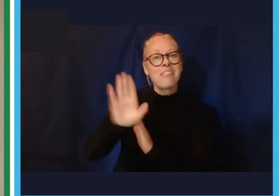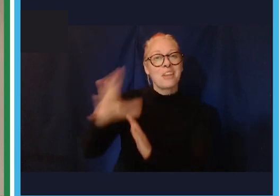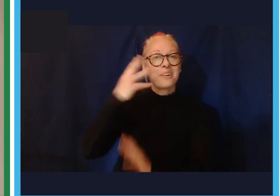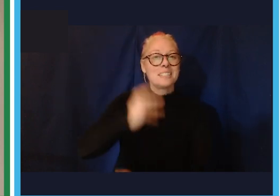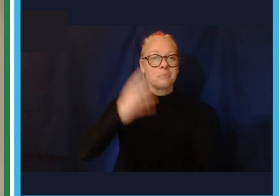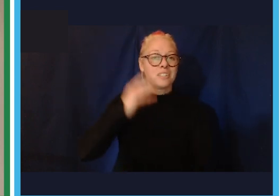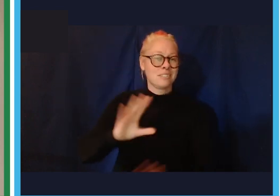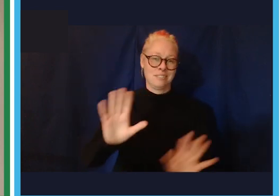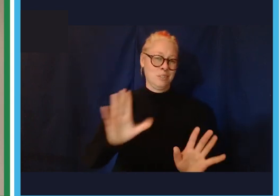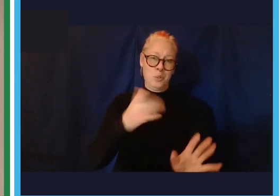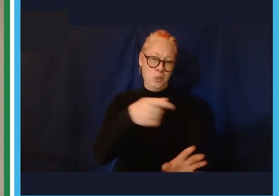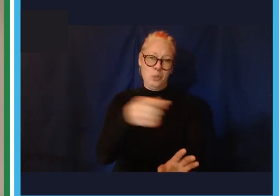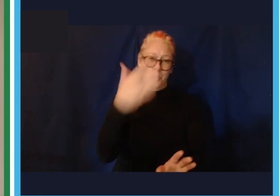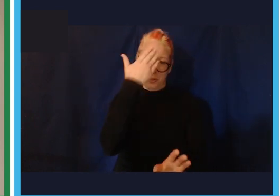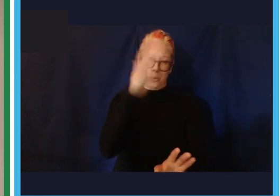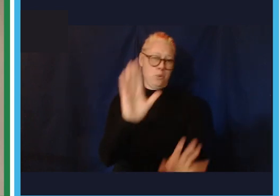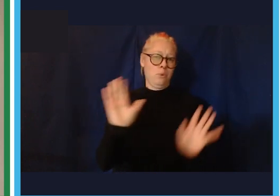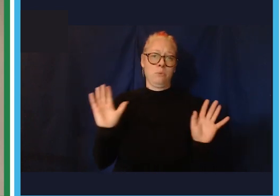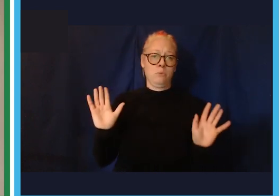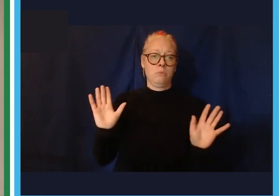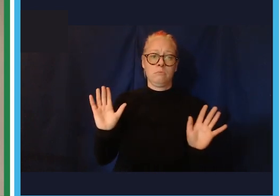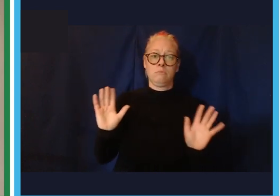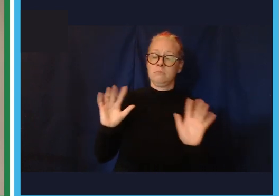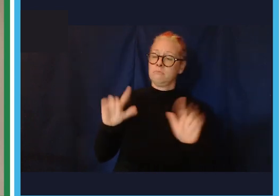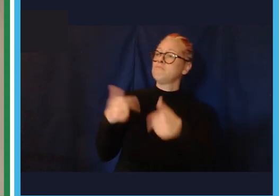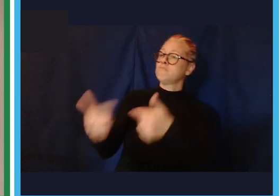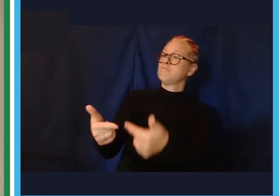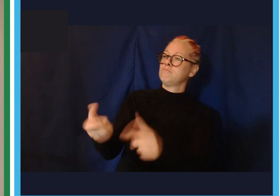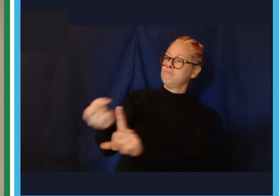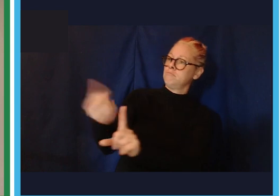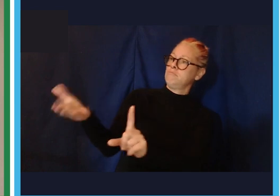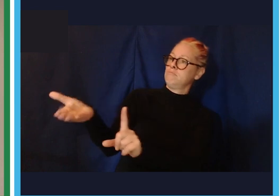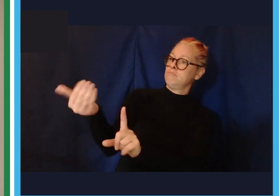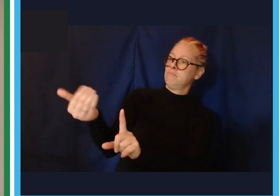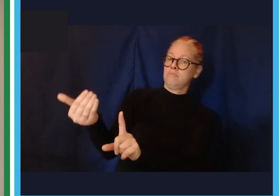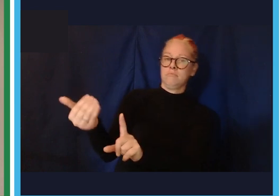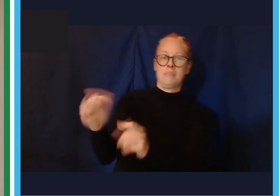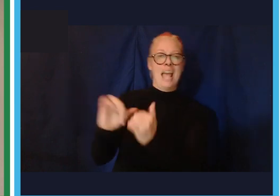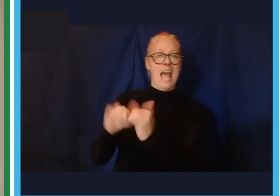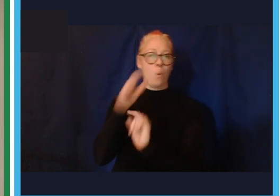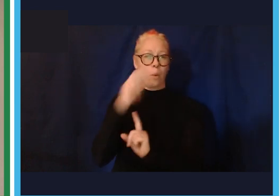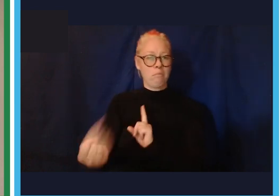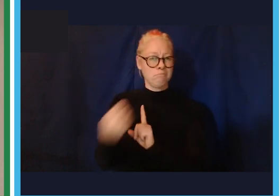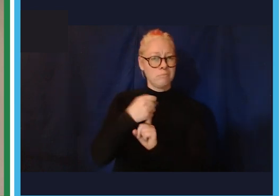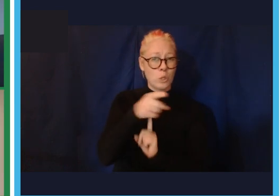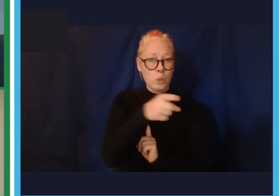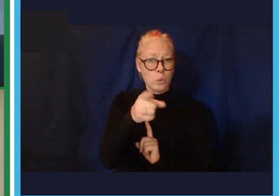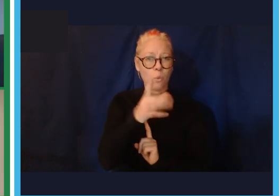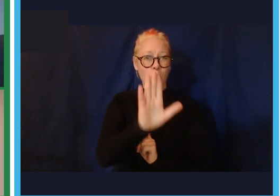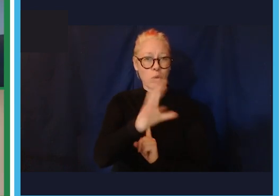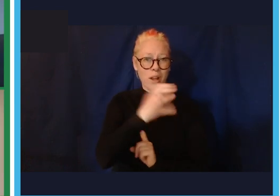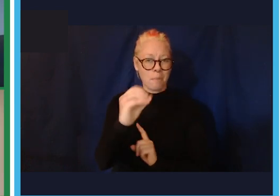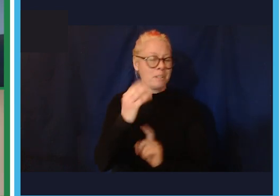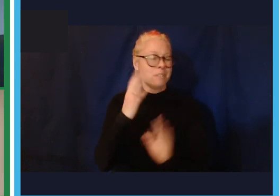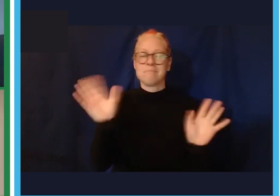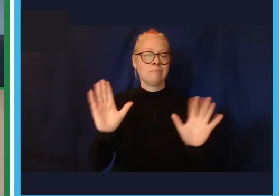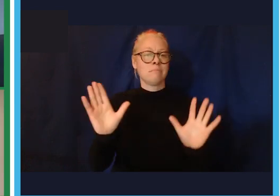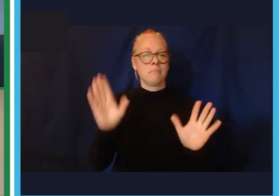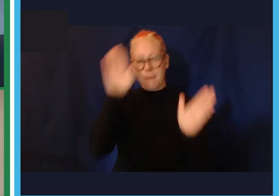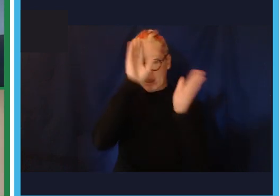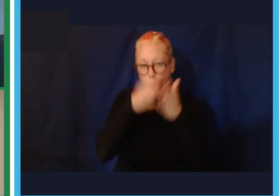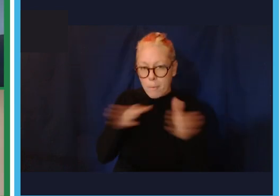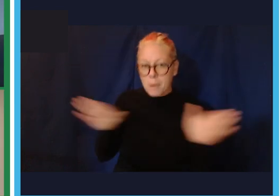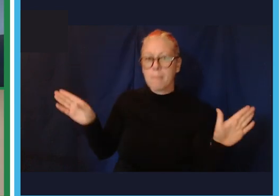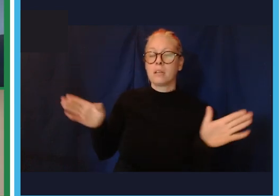interview, speak with whatever. You have no idea what that means or how it could turn out, how it could translate. I love